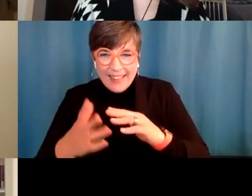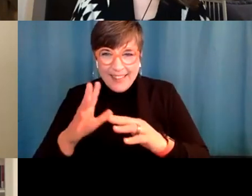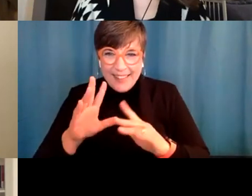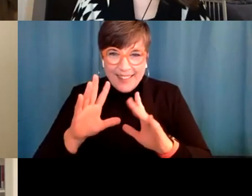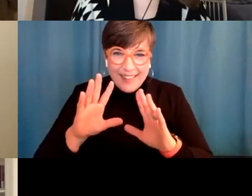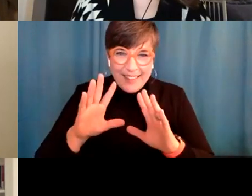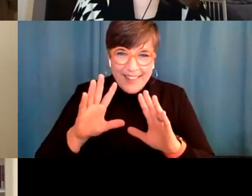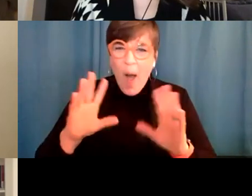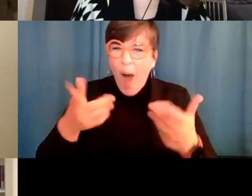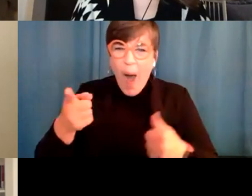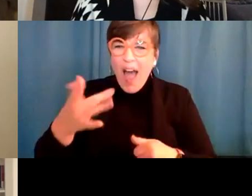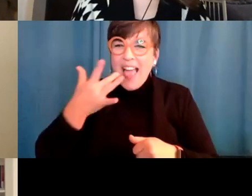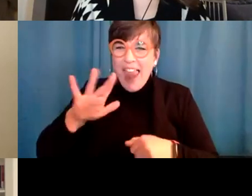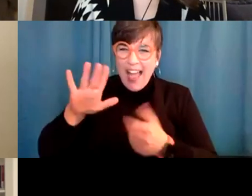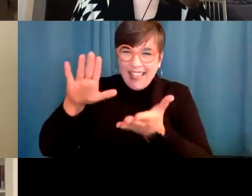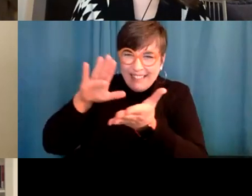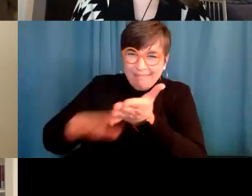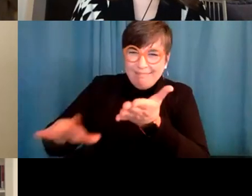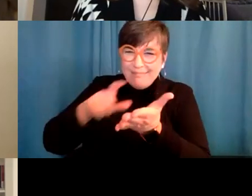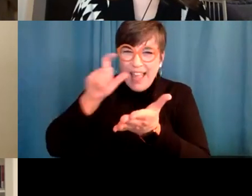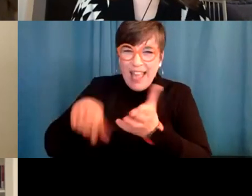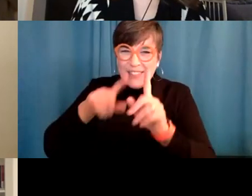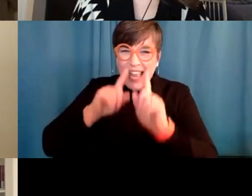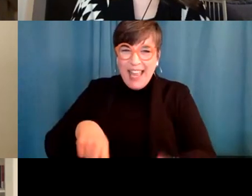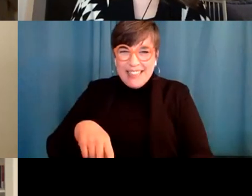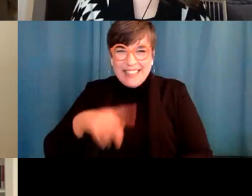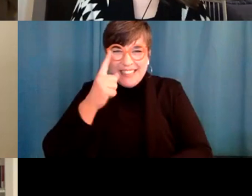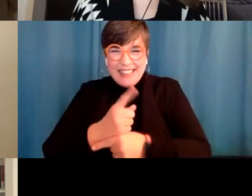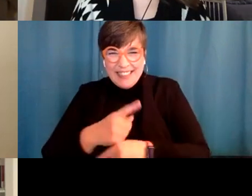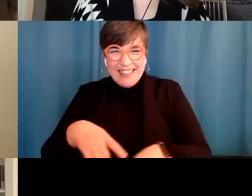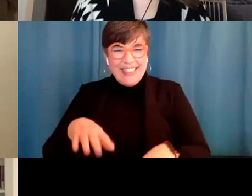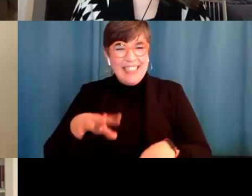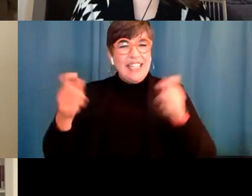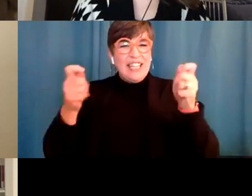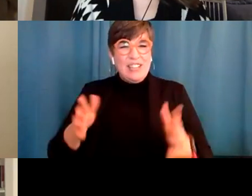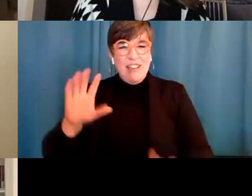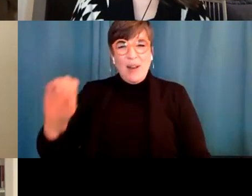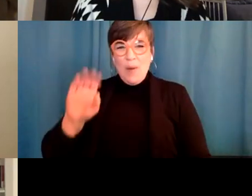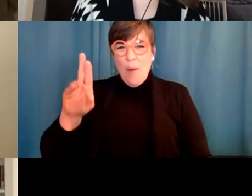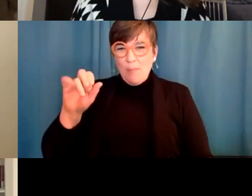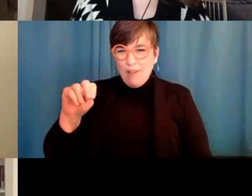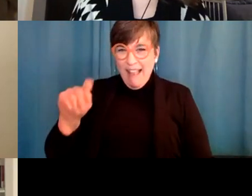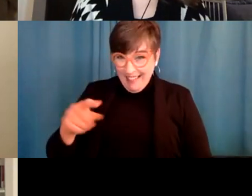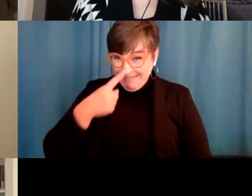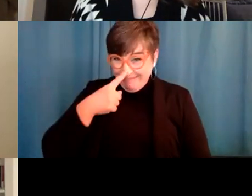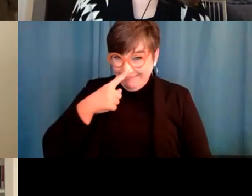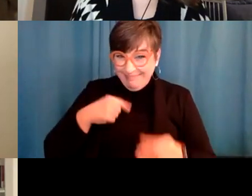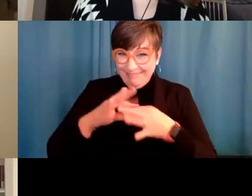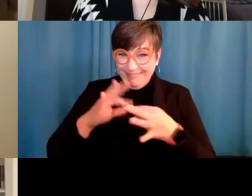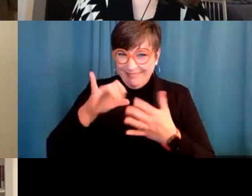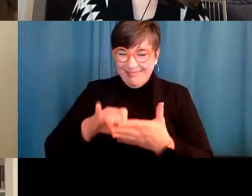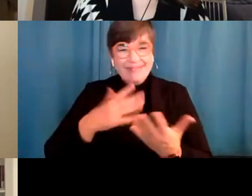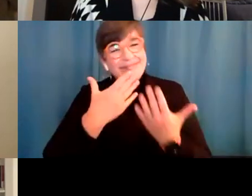off the hook here. Okay. Director O'Brien, if I may just say that. Yep. Thank you